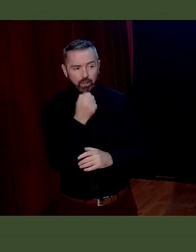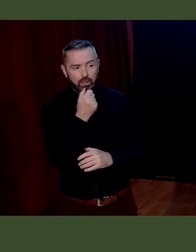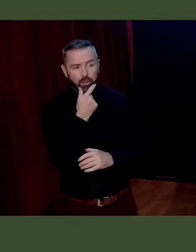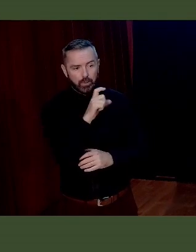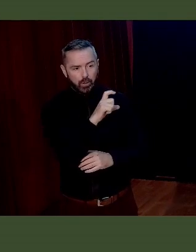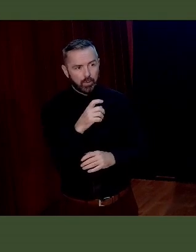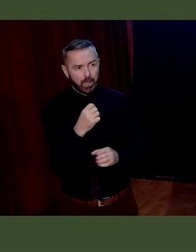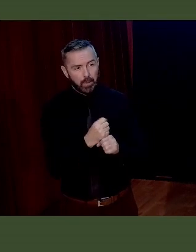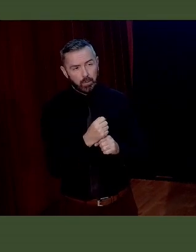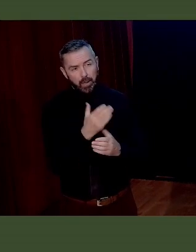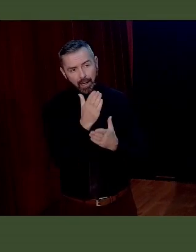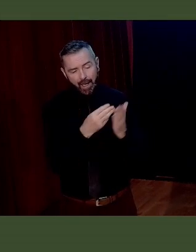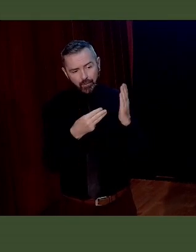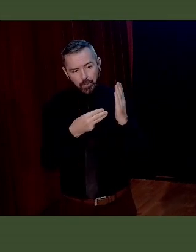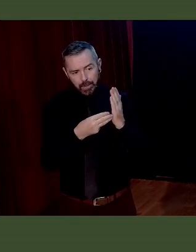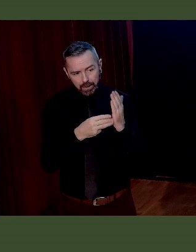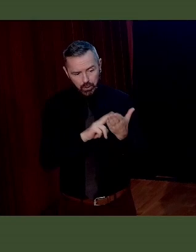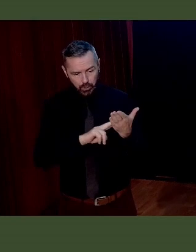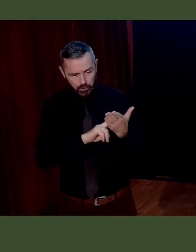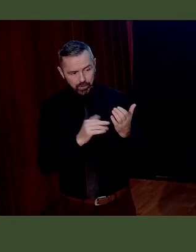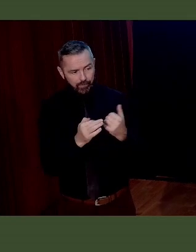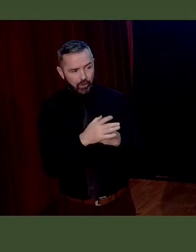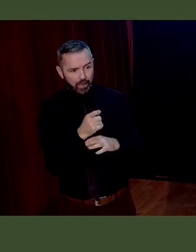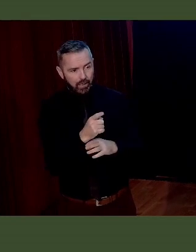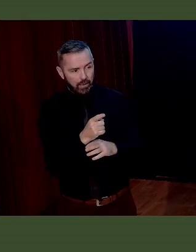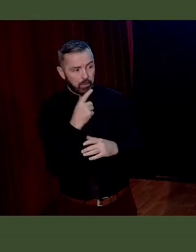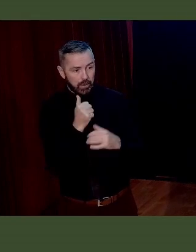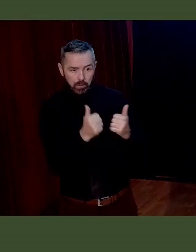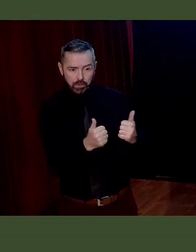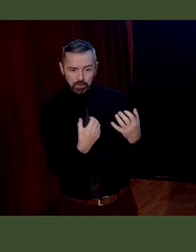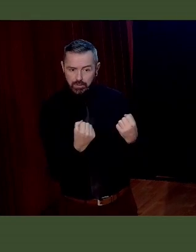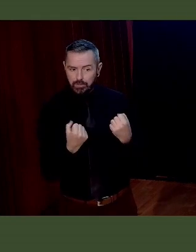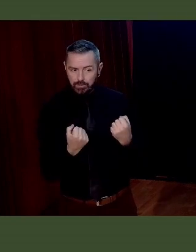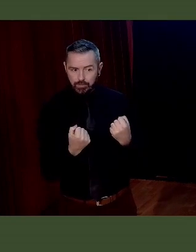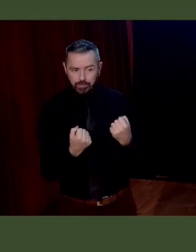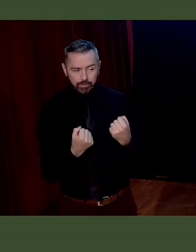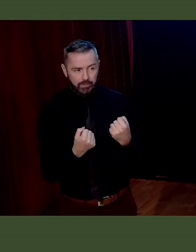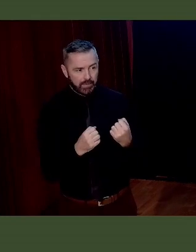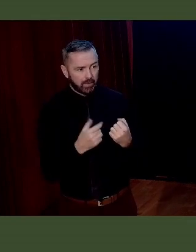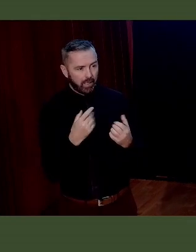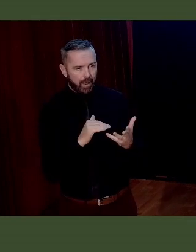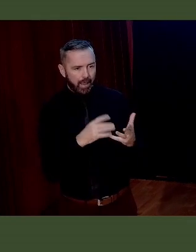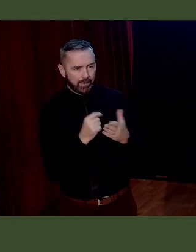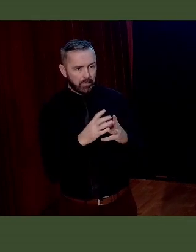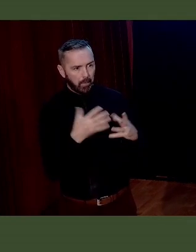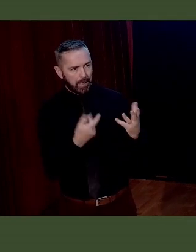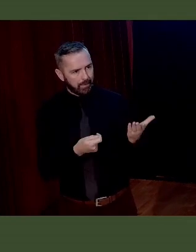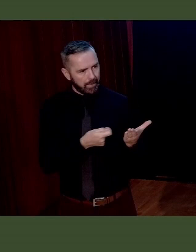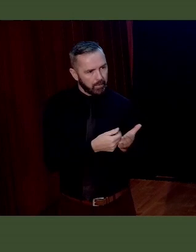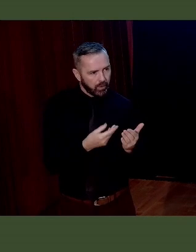got about £500,000 from it, but that was pretty well it. That was the last big input.